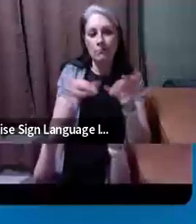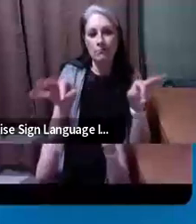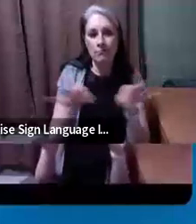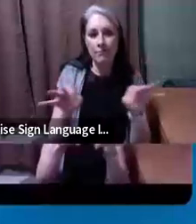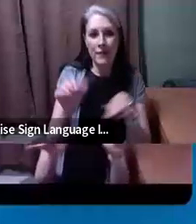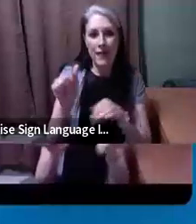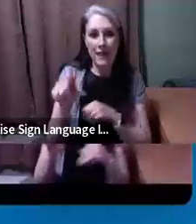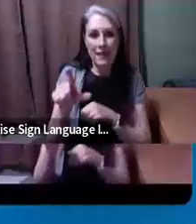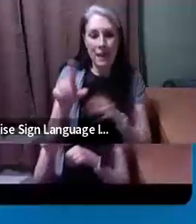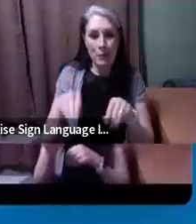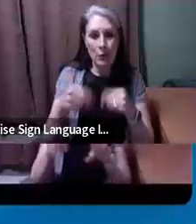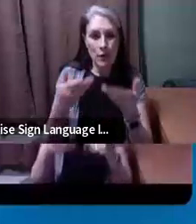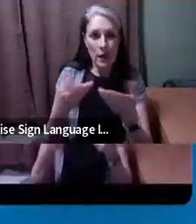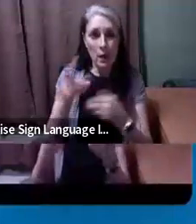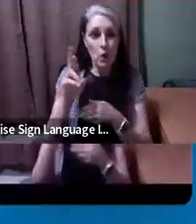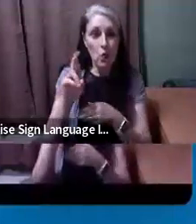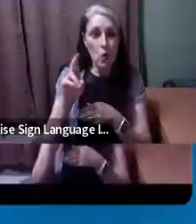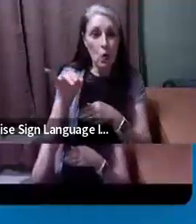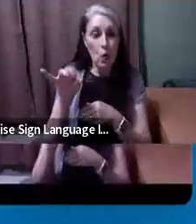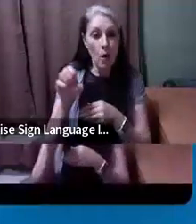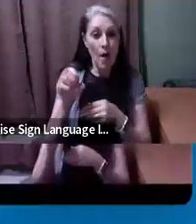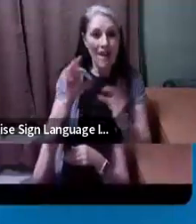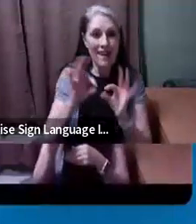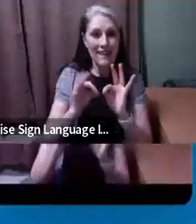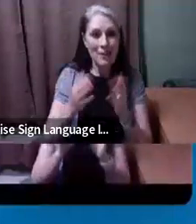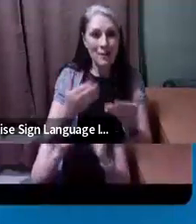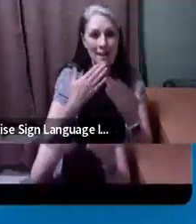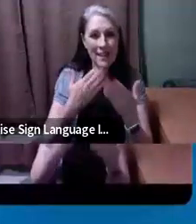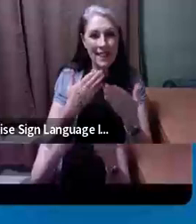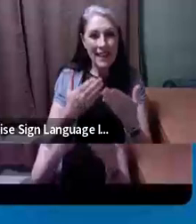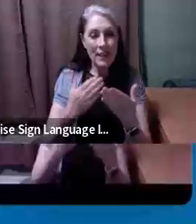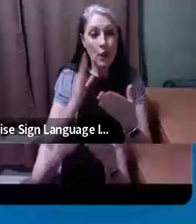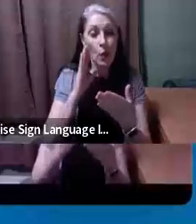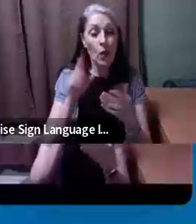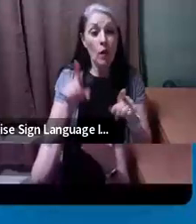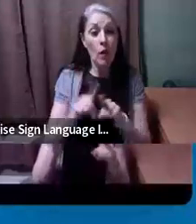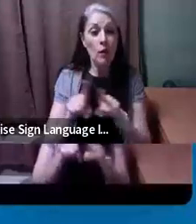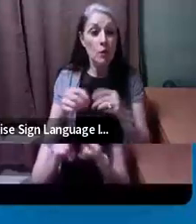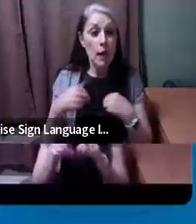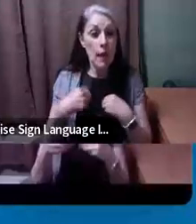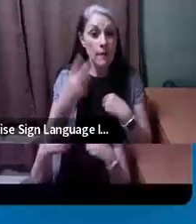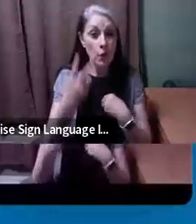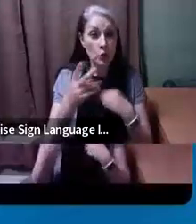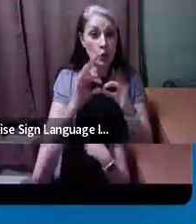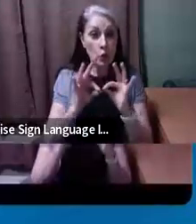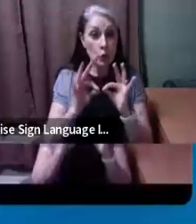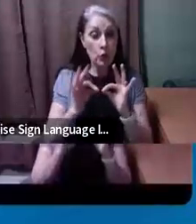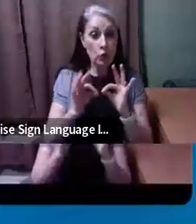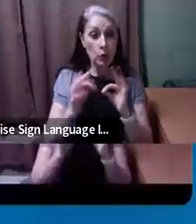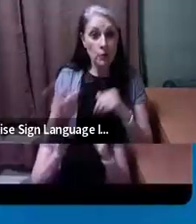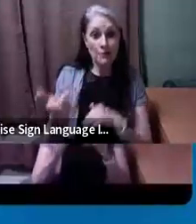ASL is being provided by Rise Interpreting. Thank you so much. We will have 2 different interpreters taking